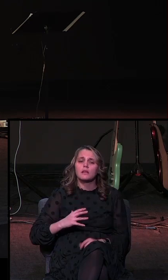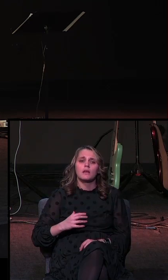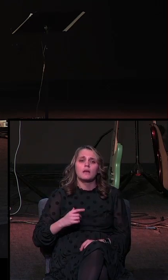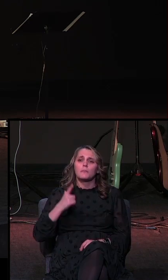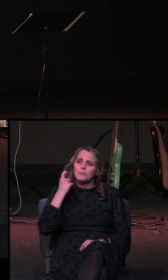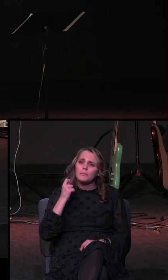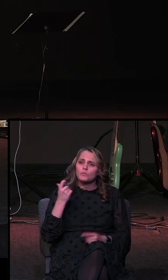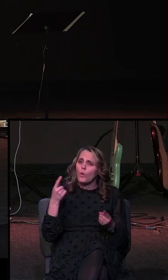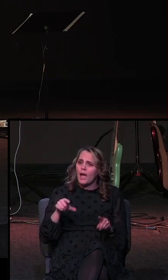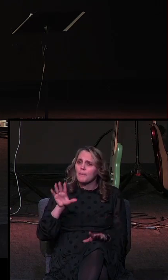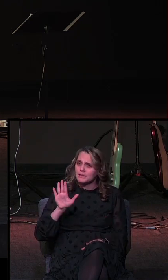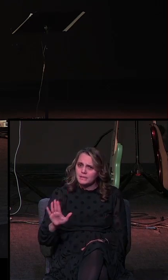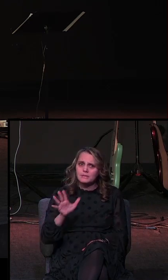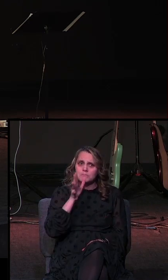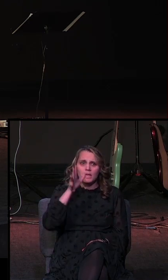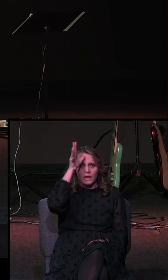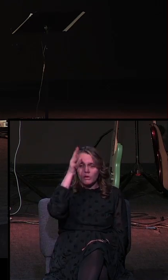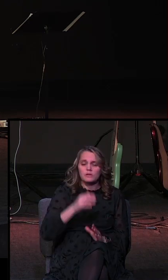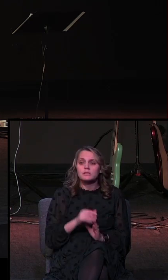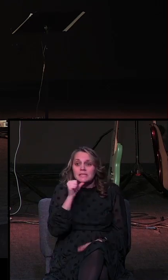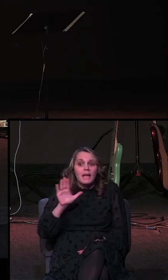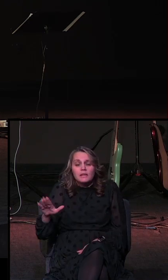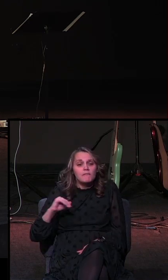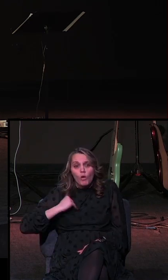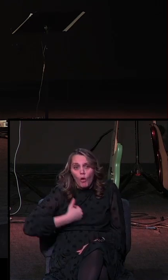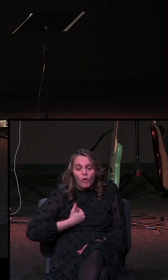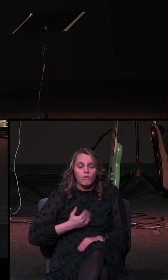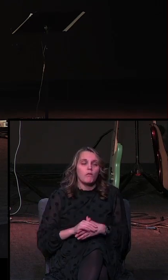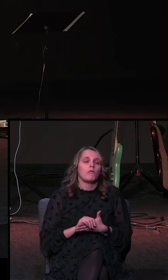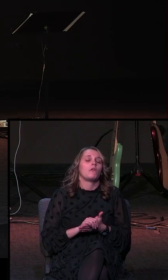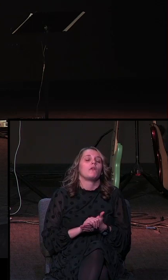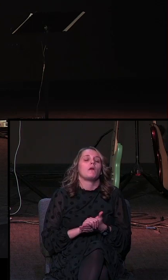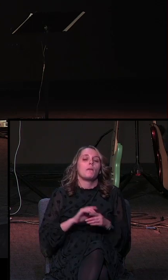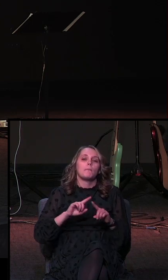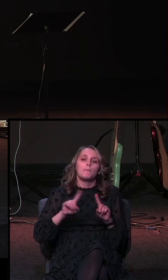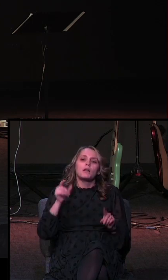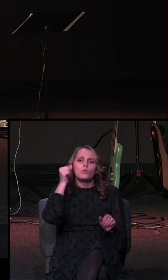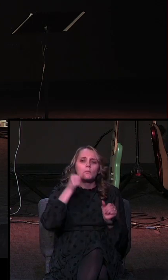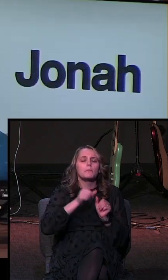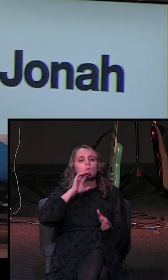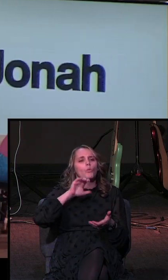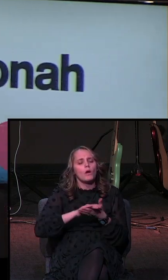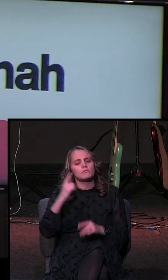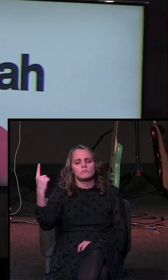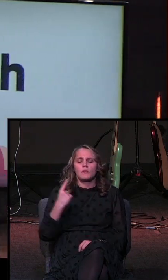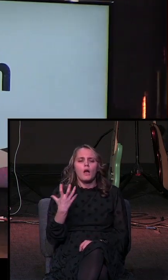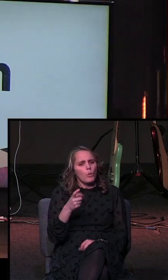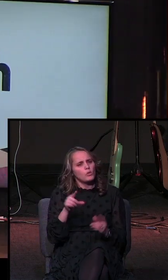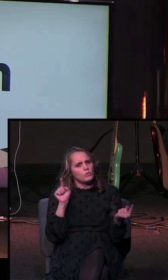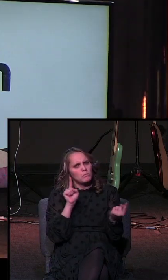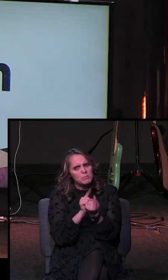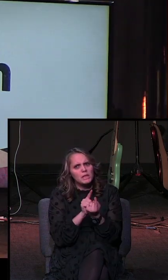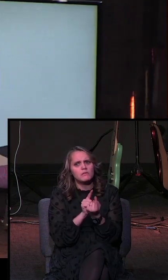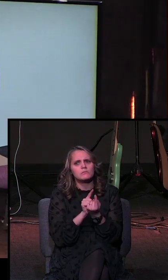himself in this home and like had nobody, literally nobody. And so I remember her saying, I want you to meet this kid. And in fact, 4th of July was coming up. She's like, why don't we invite